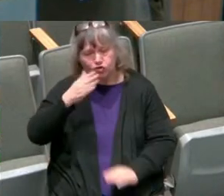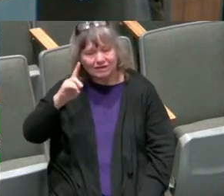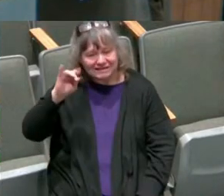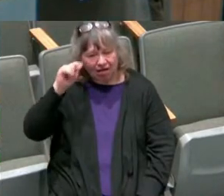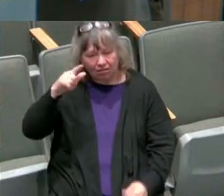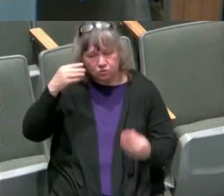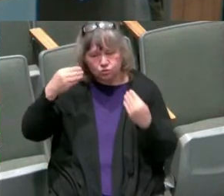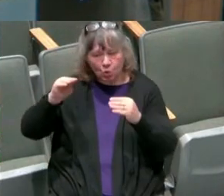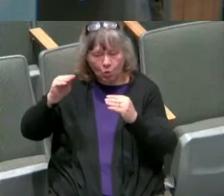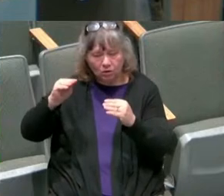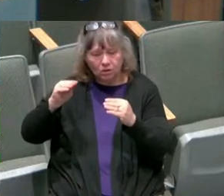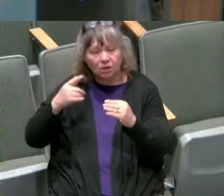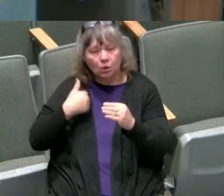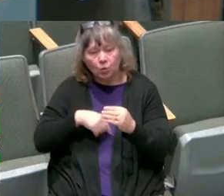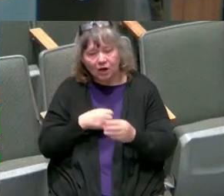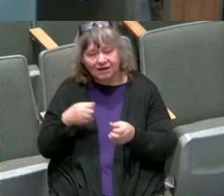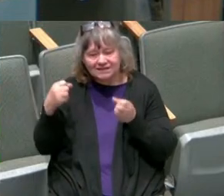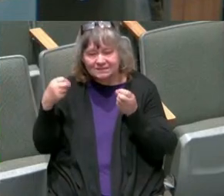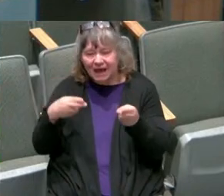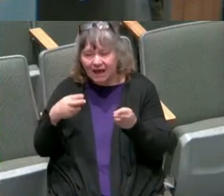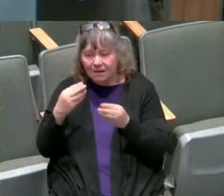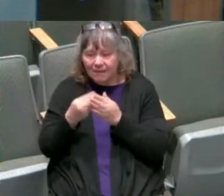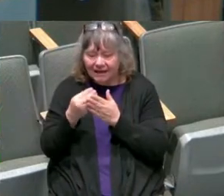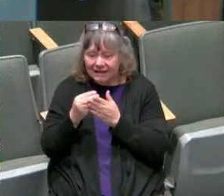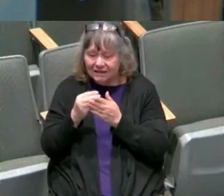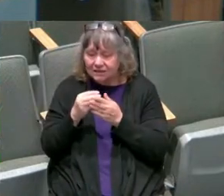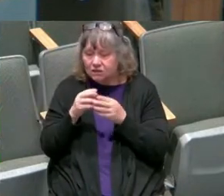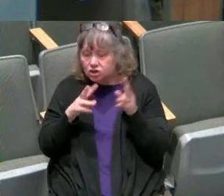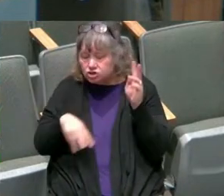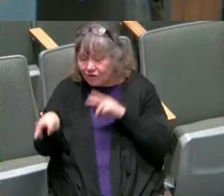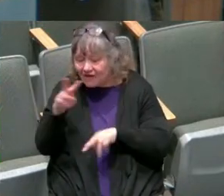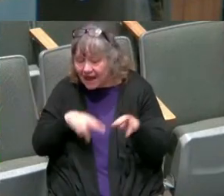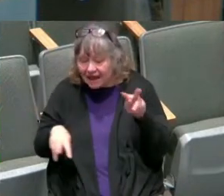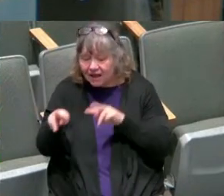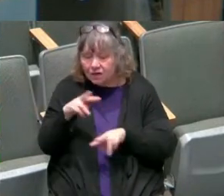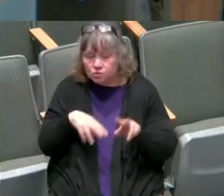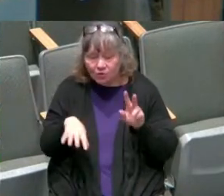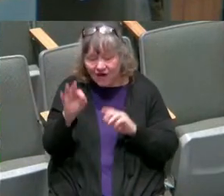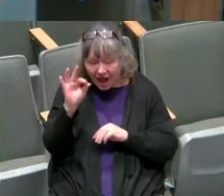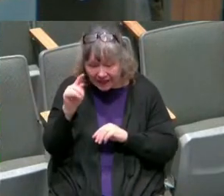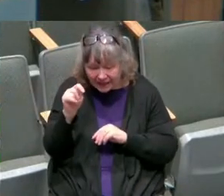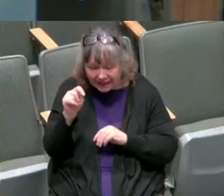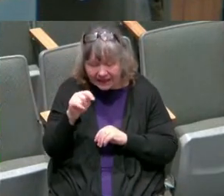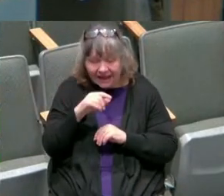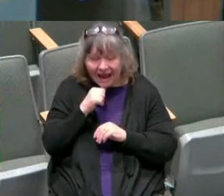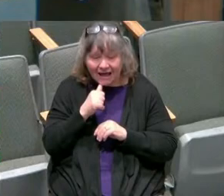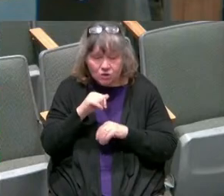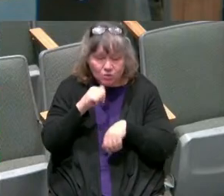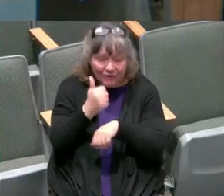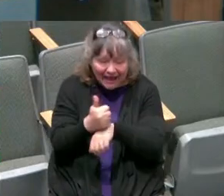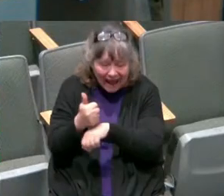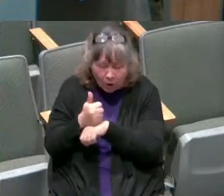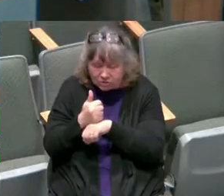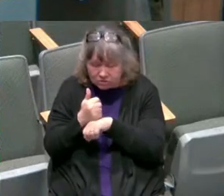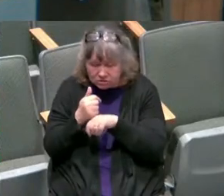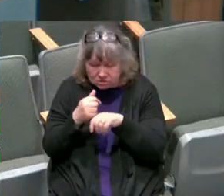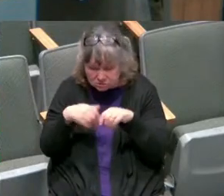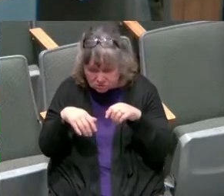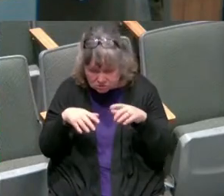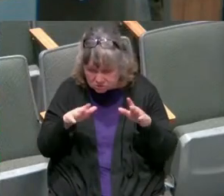we're going to spend a lot of money probably surveying to to find it and to lay it out